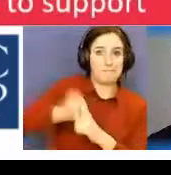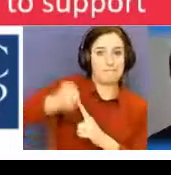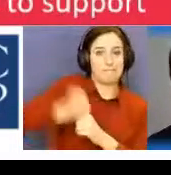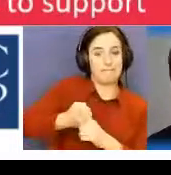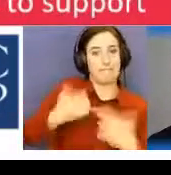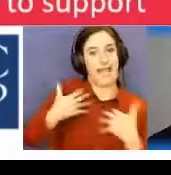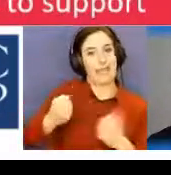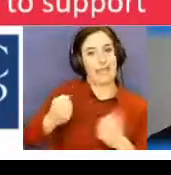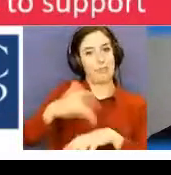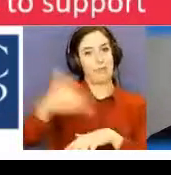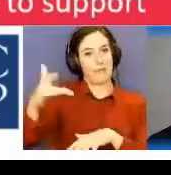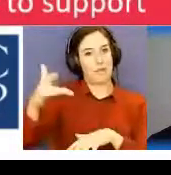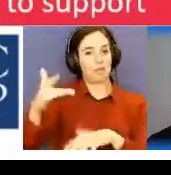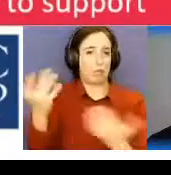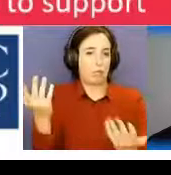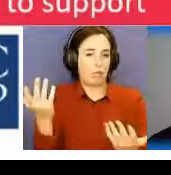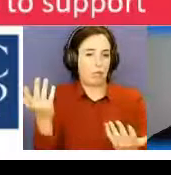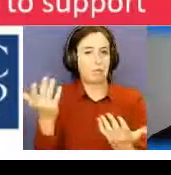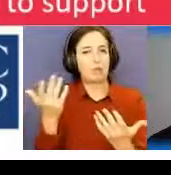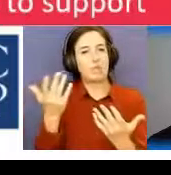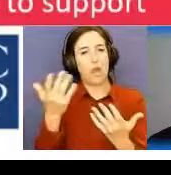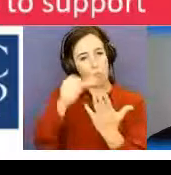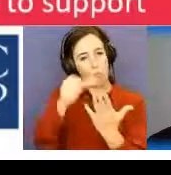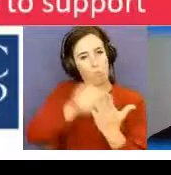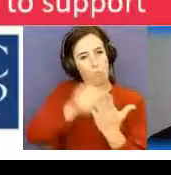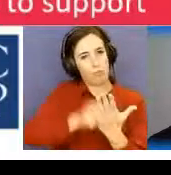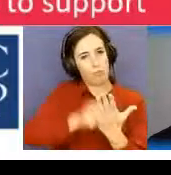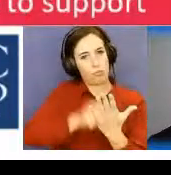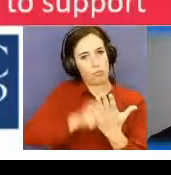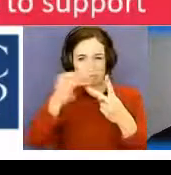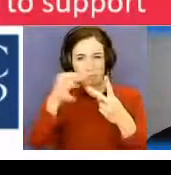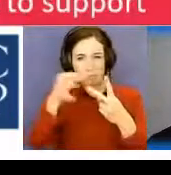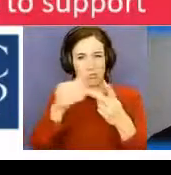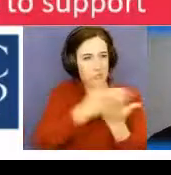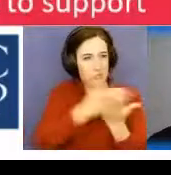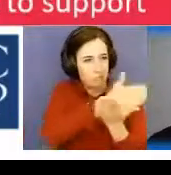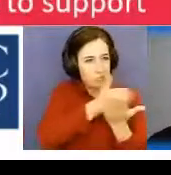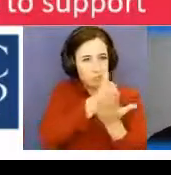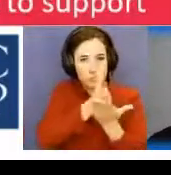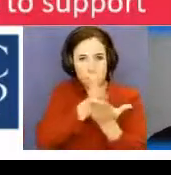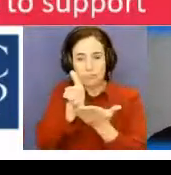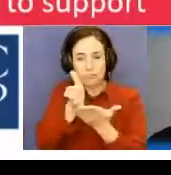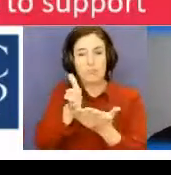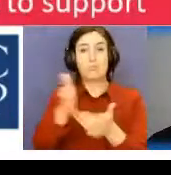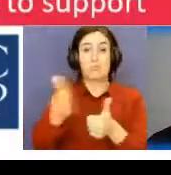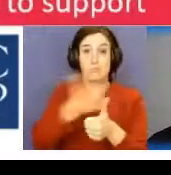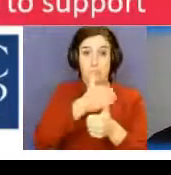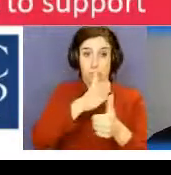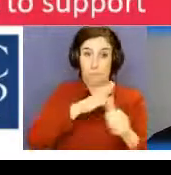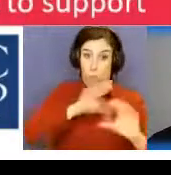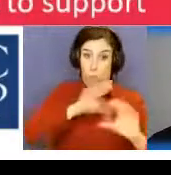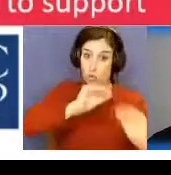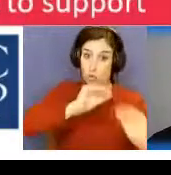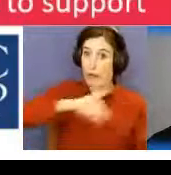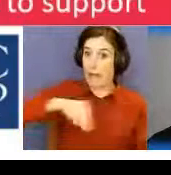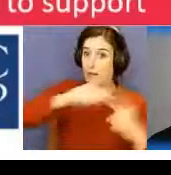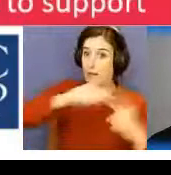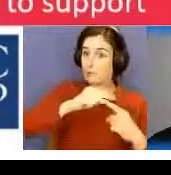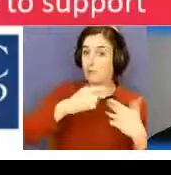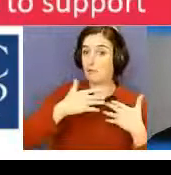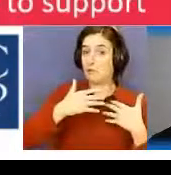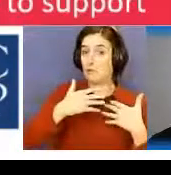guess there's a few different strands to this programme. One of them is around training healthcare professionals, and we I think we've got something